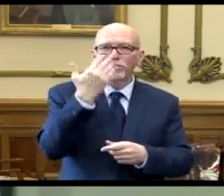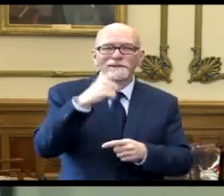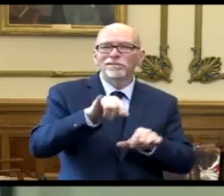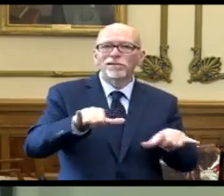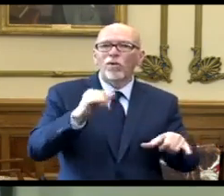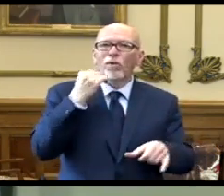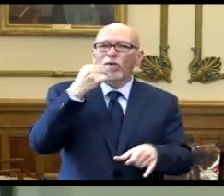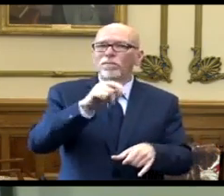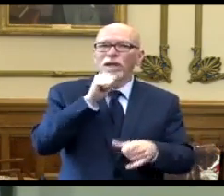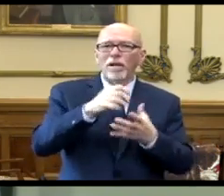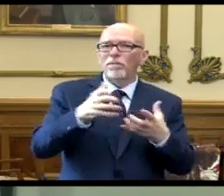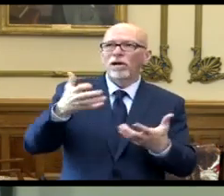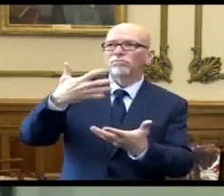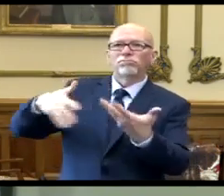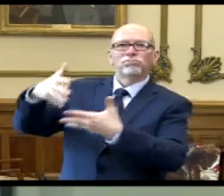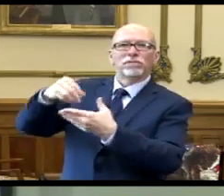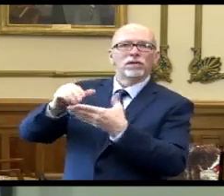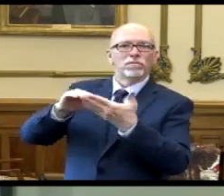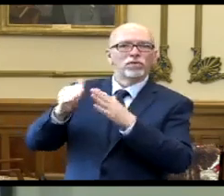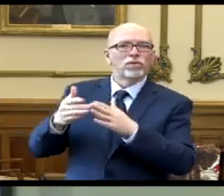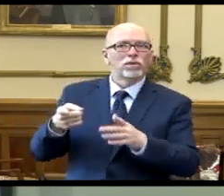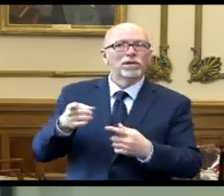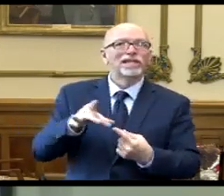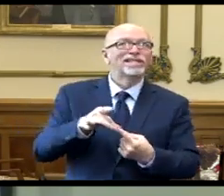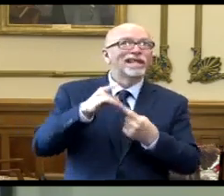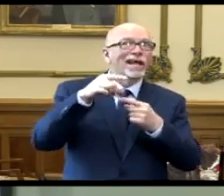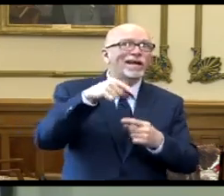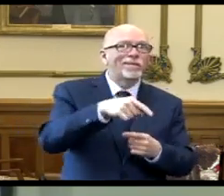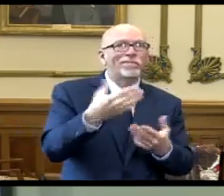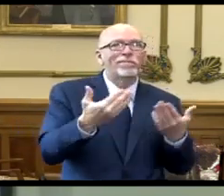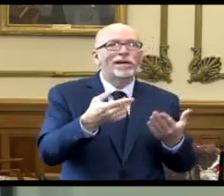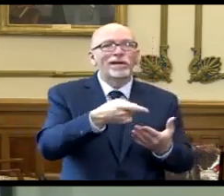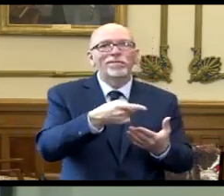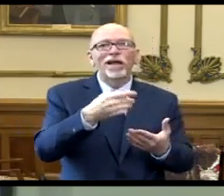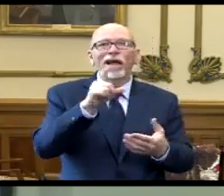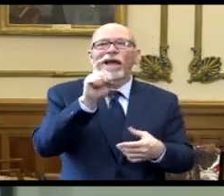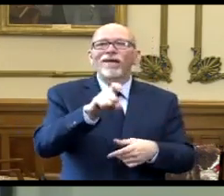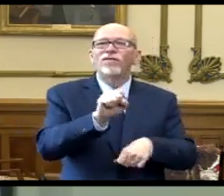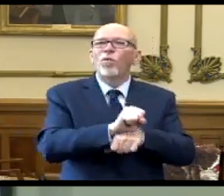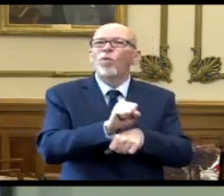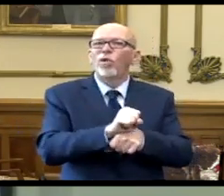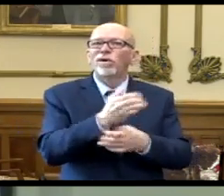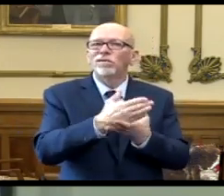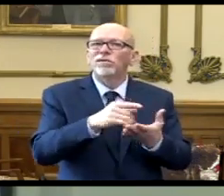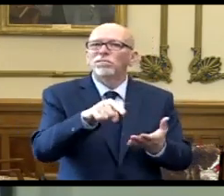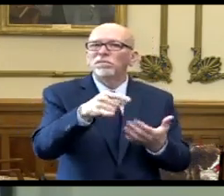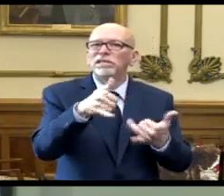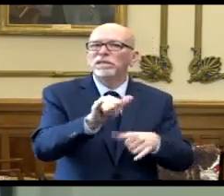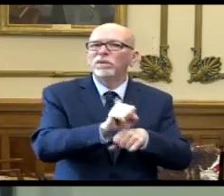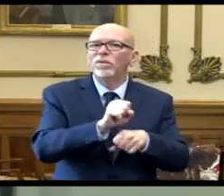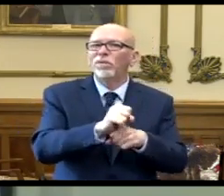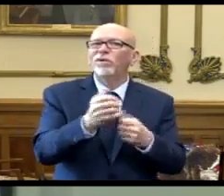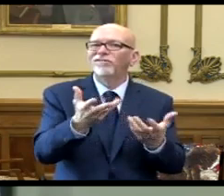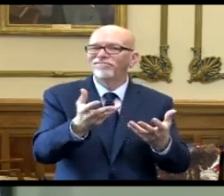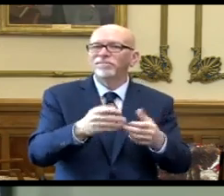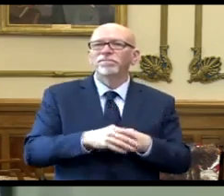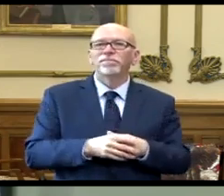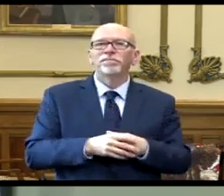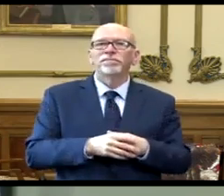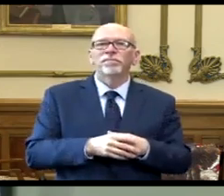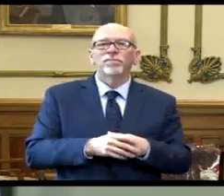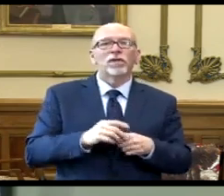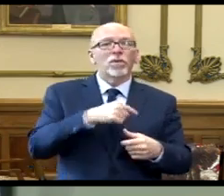in the community unless they've been engaged in essential work functions. And so as